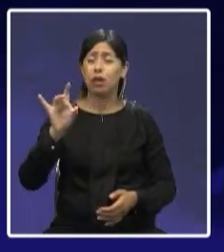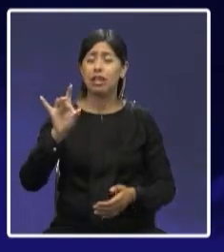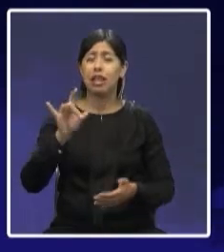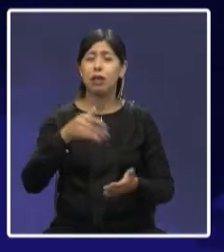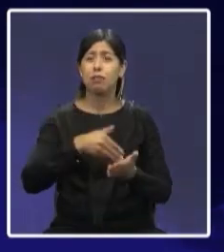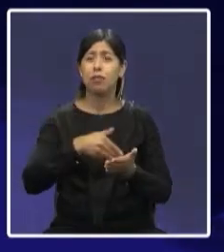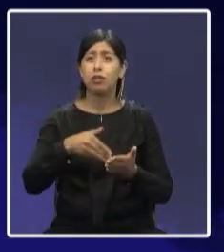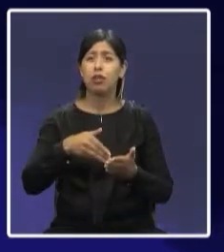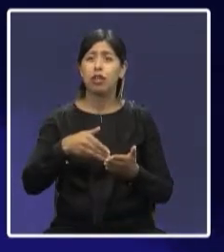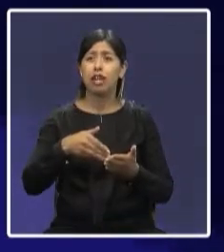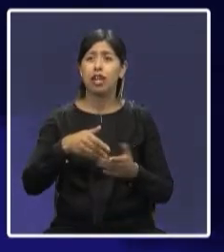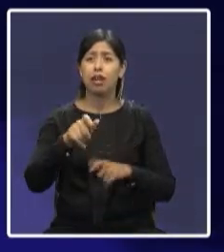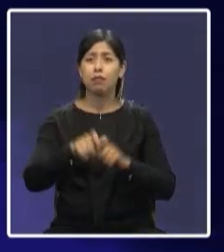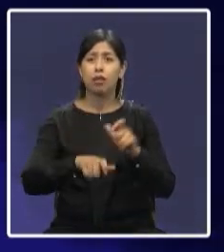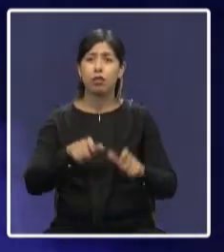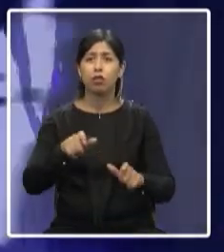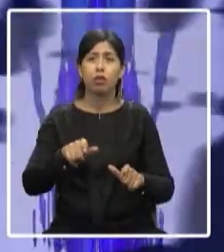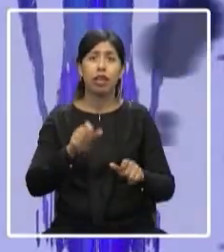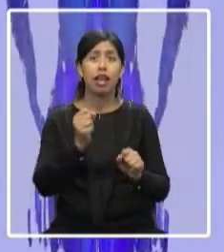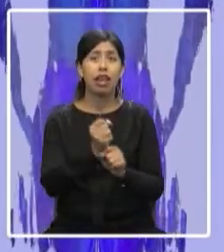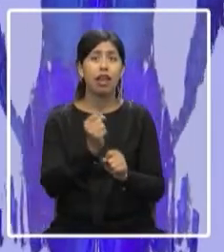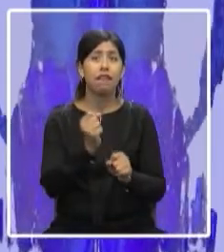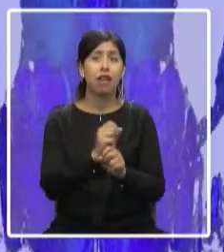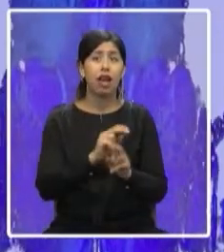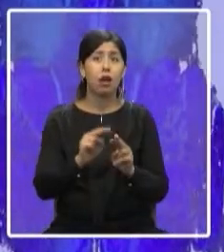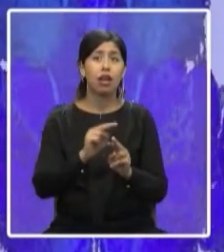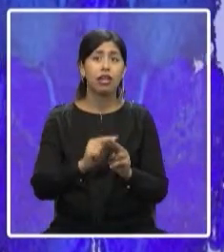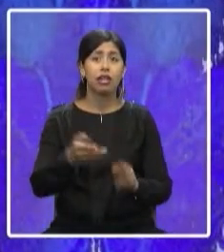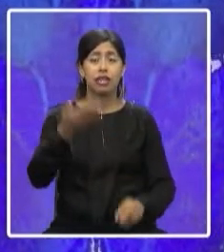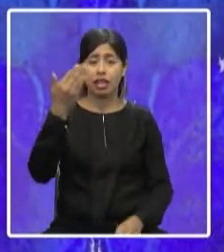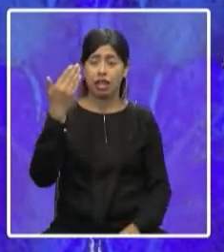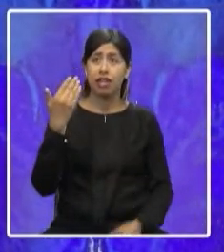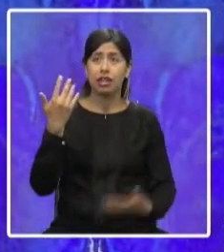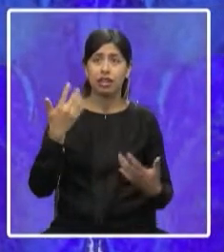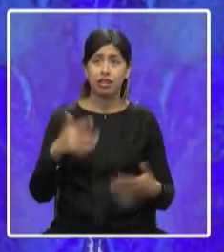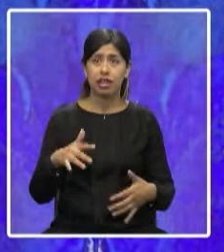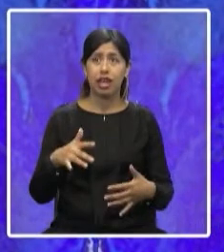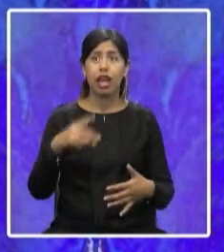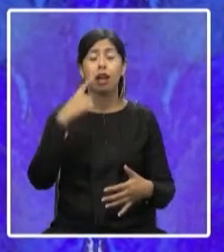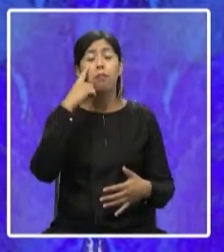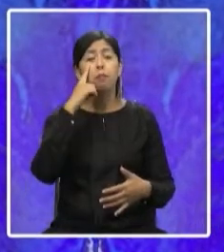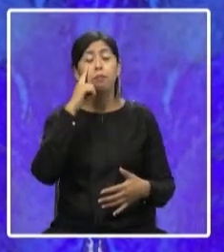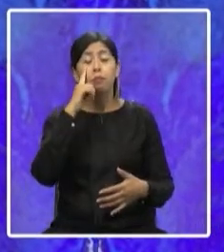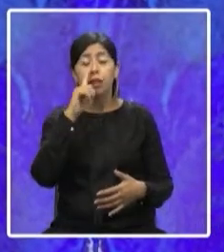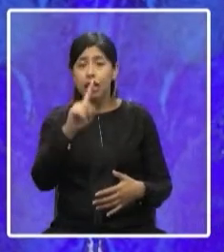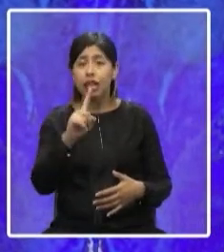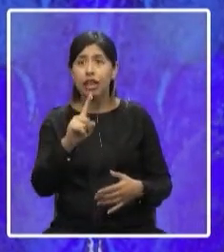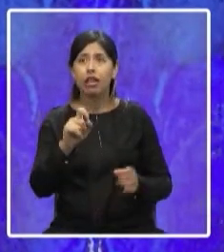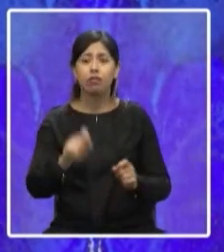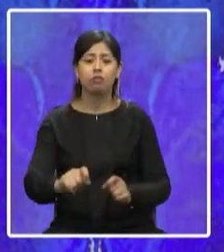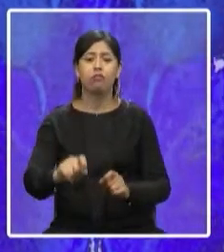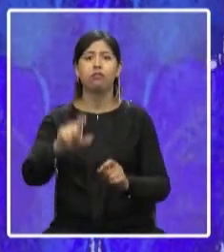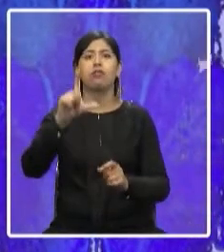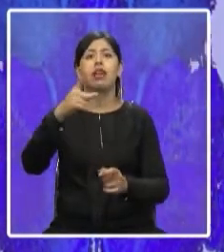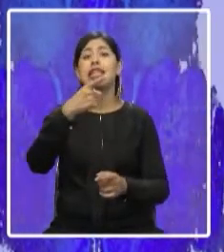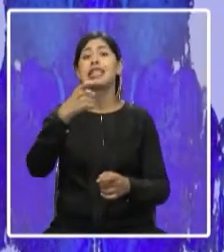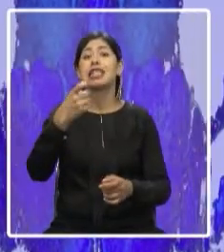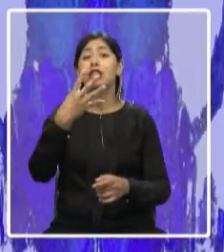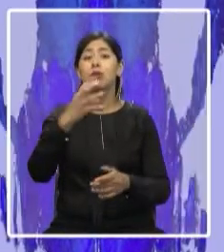in 1940, those narrow titles. However, there's about 140 million people who are working. In other